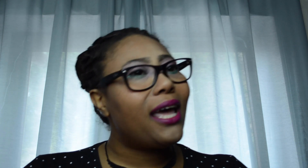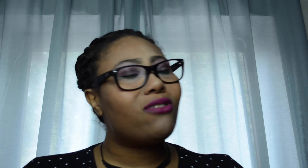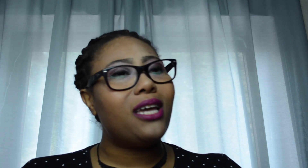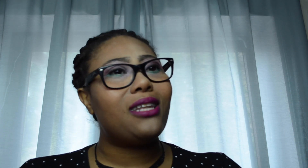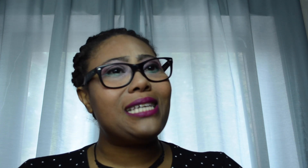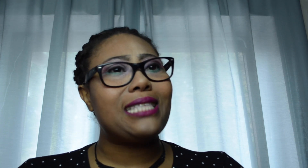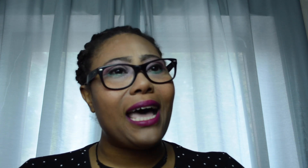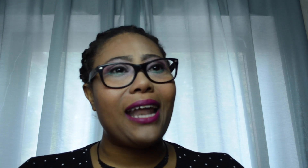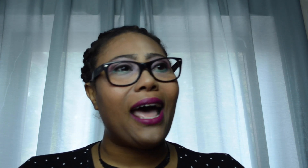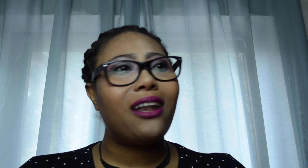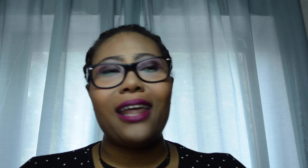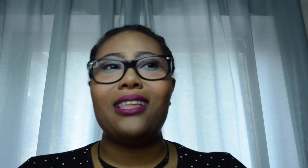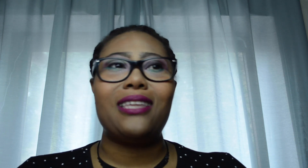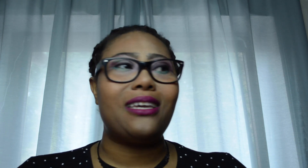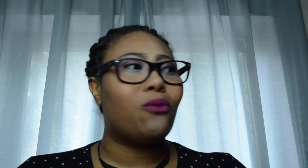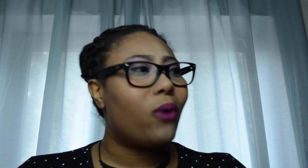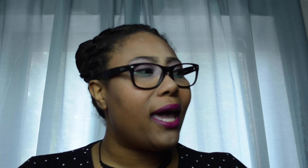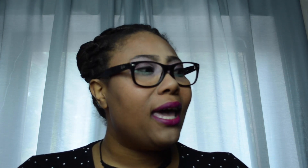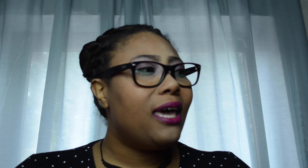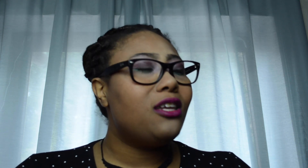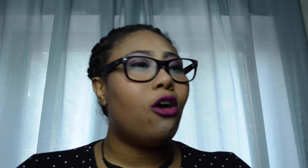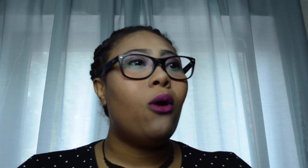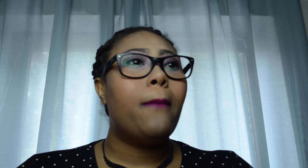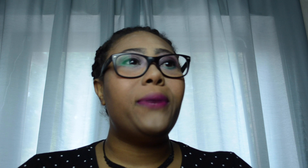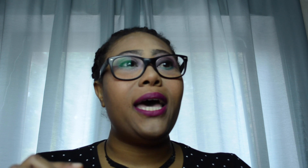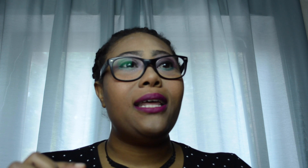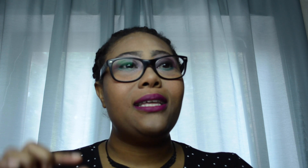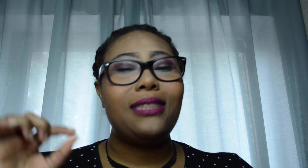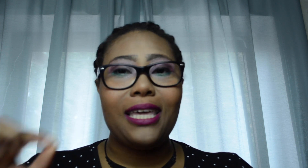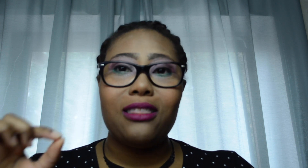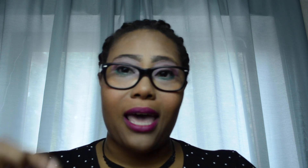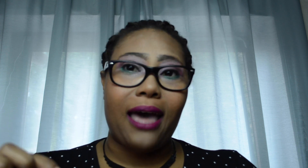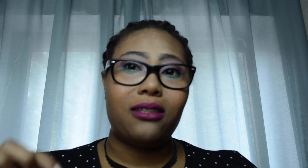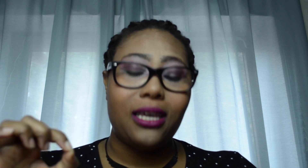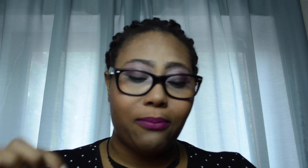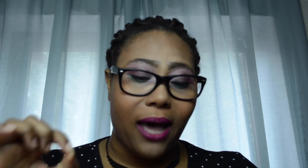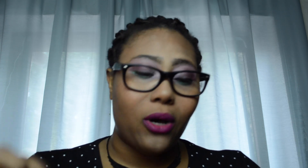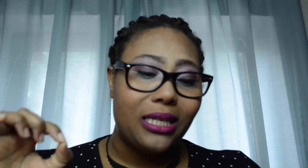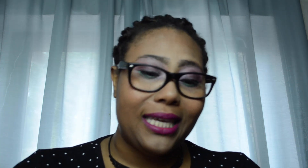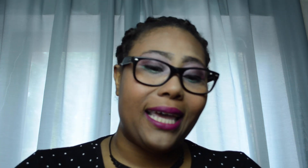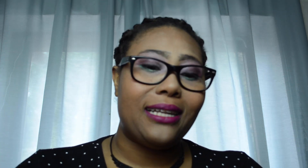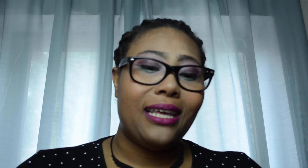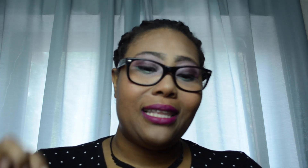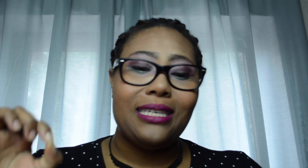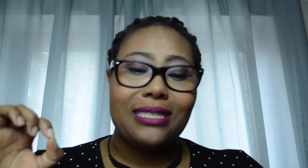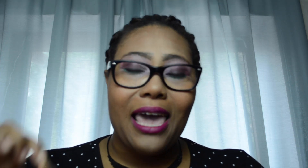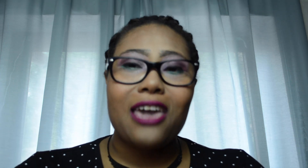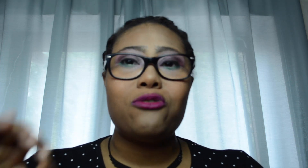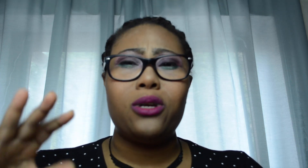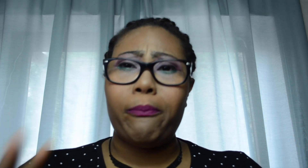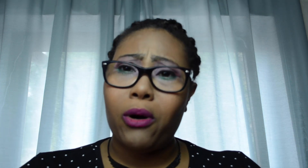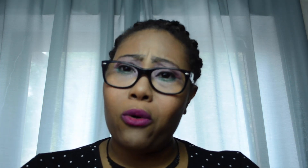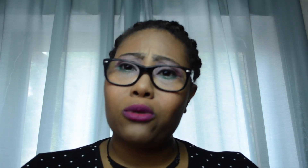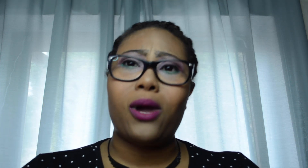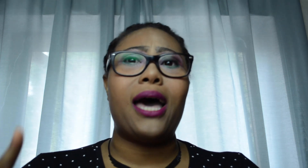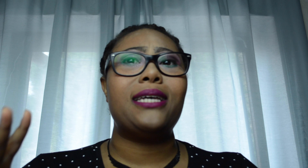should I have let that slide? How did I let that get away? You know, but think that. Think about, again, these